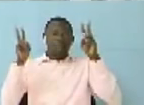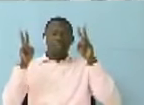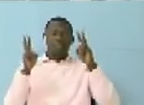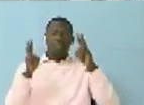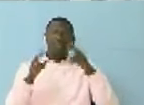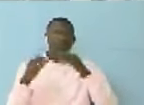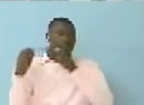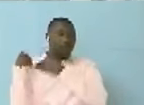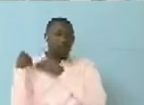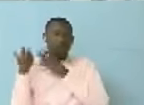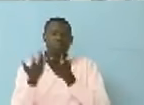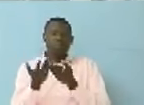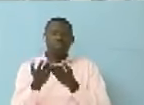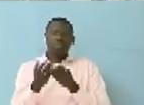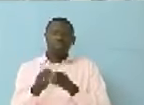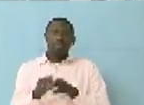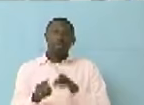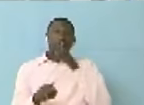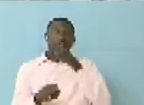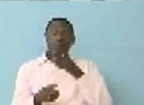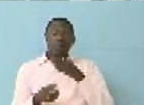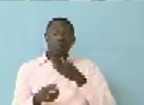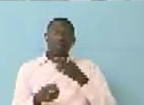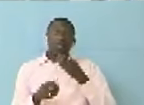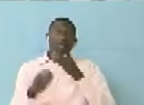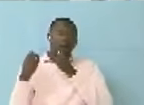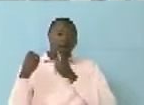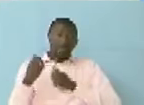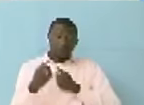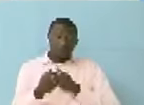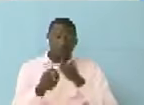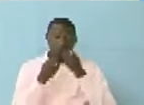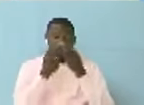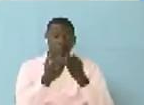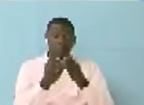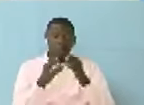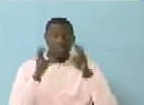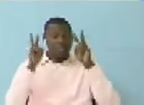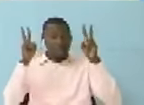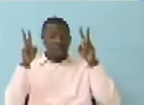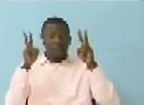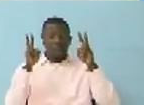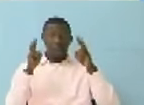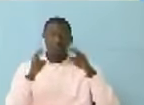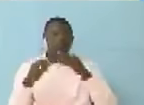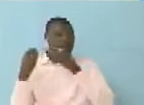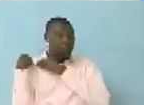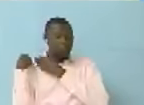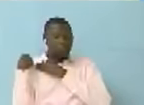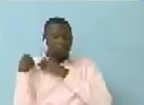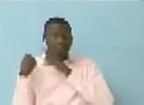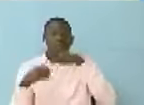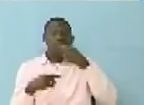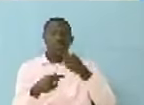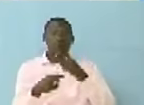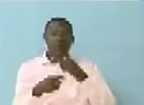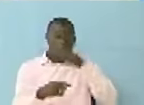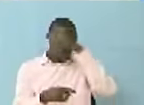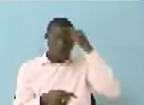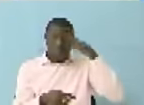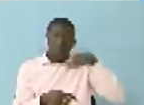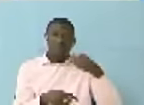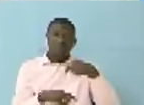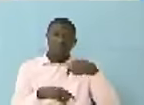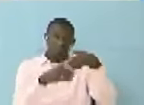Yahya Jammeh that. You are afraid to say that Yahya Jammeh was ultimately responsible for the work of the